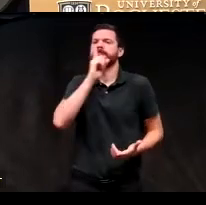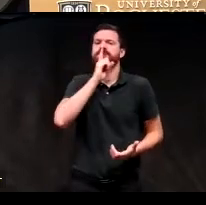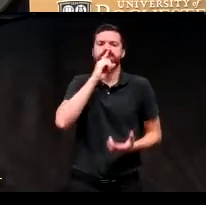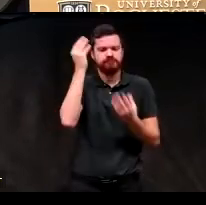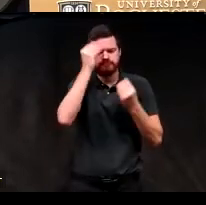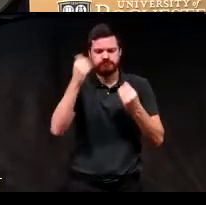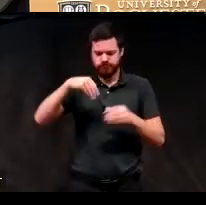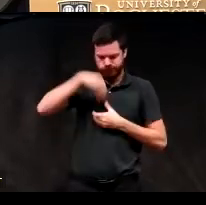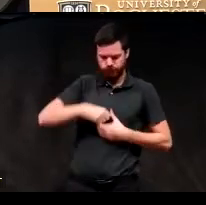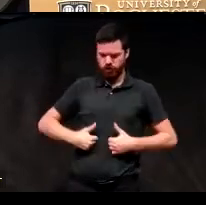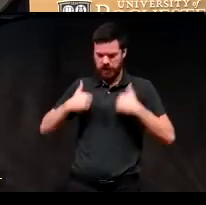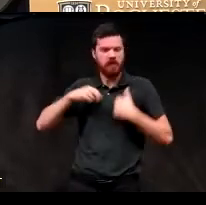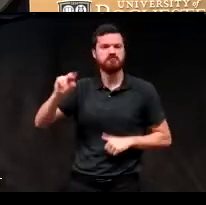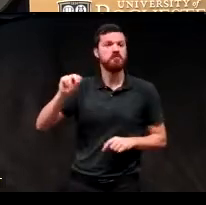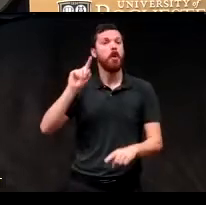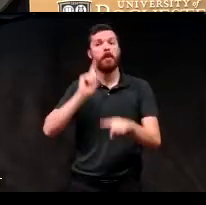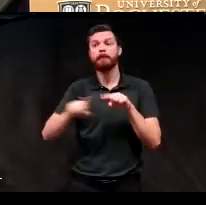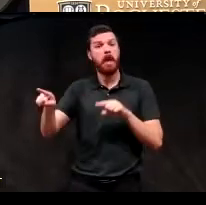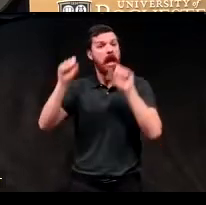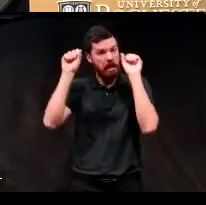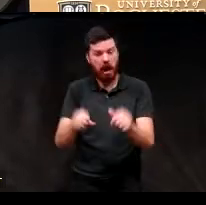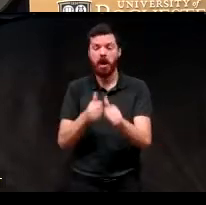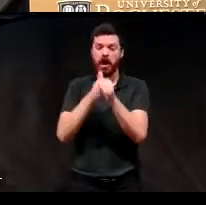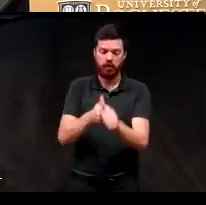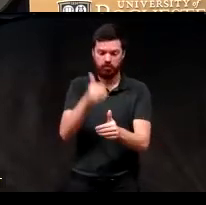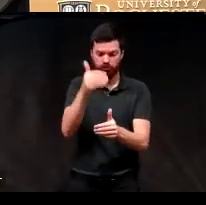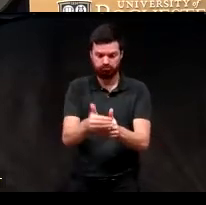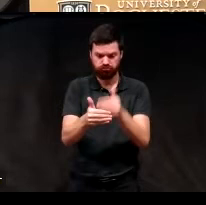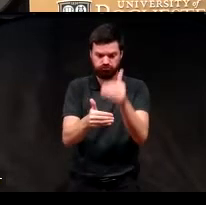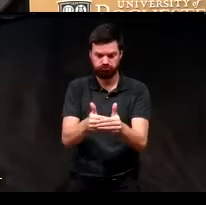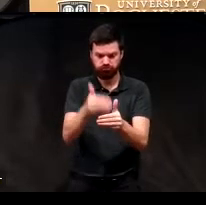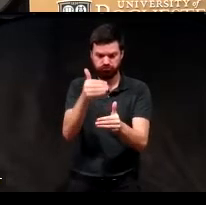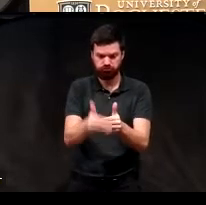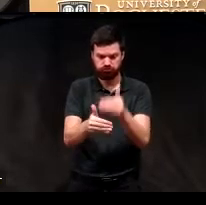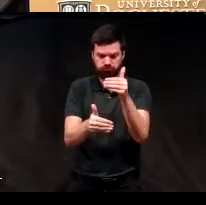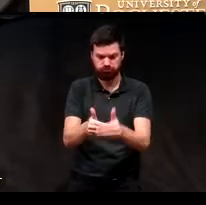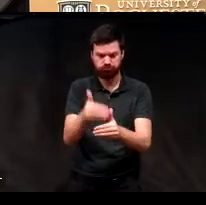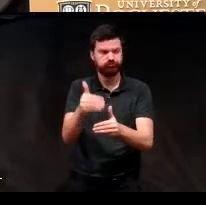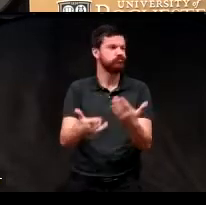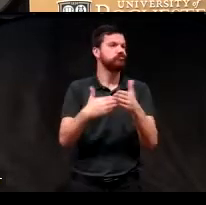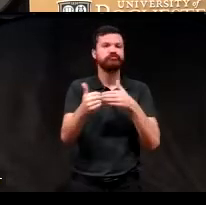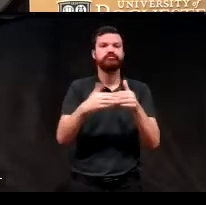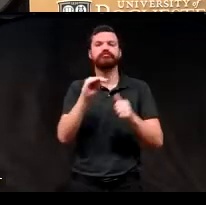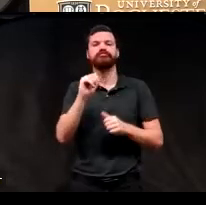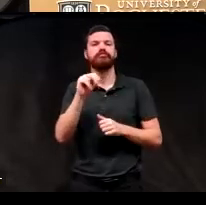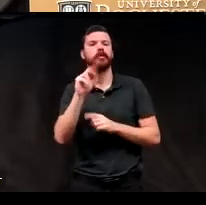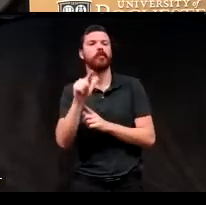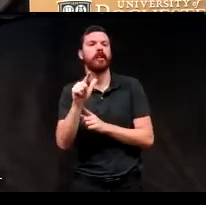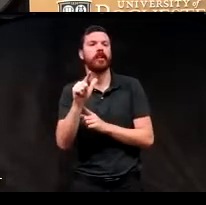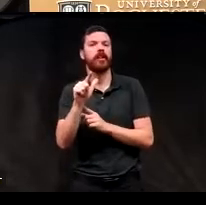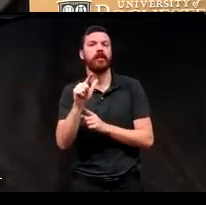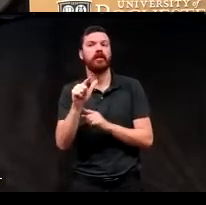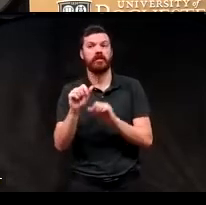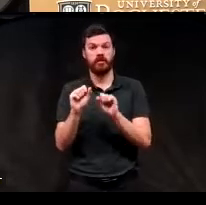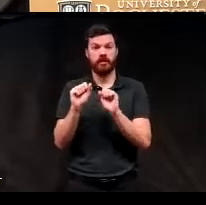at all. But they're able to follow the steps that they need to follow in a manual or whatever. Can